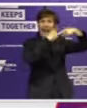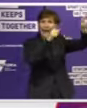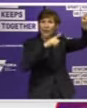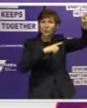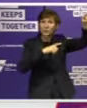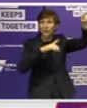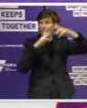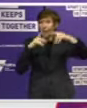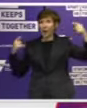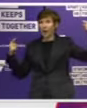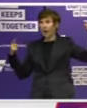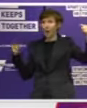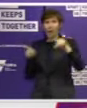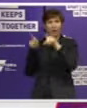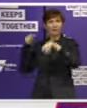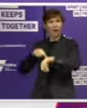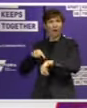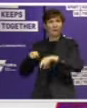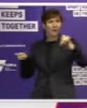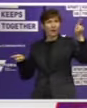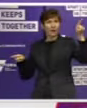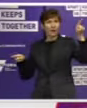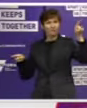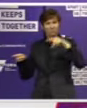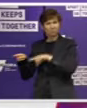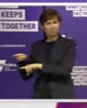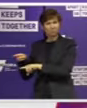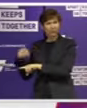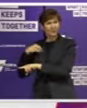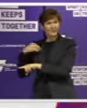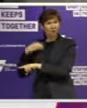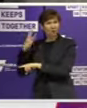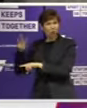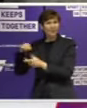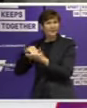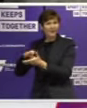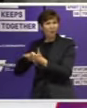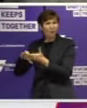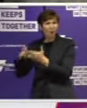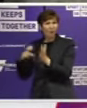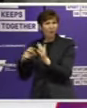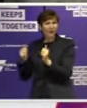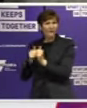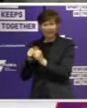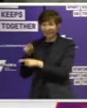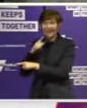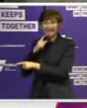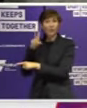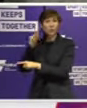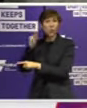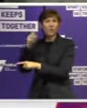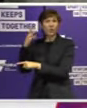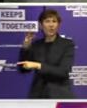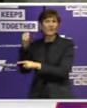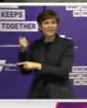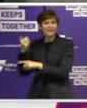Now, the mere fact that this company who got a $30 million contract is saying at 12:36 on the Friday